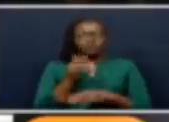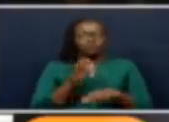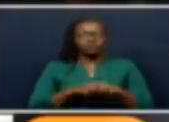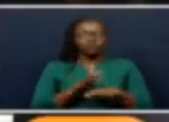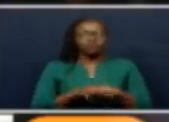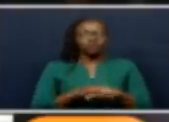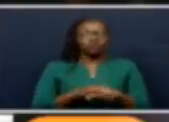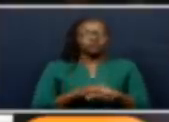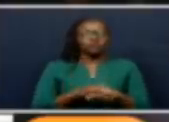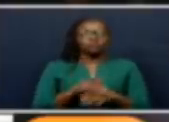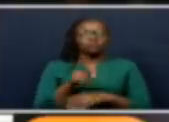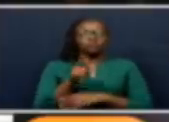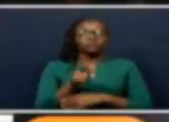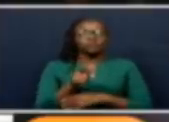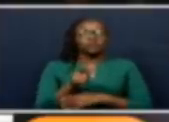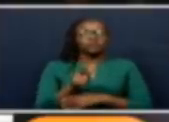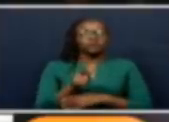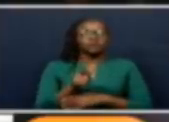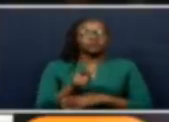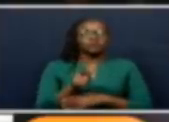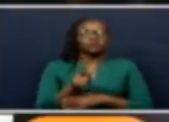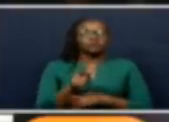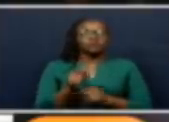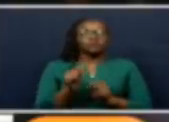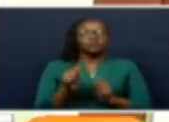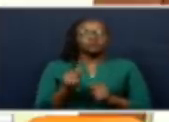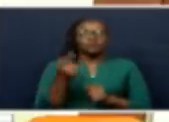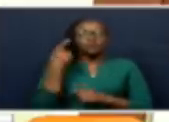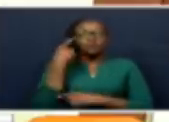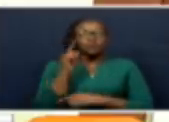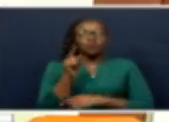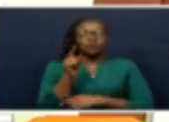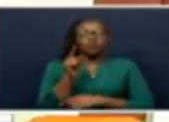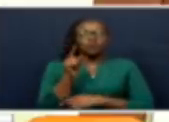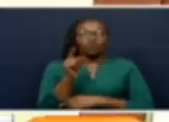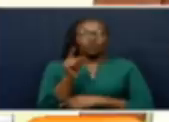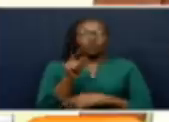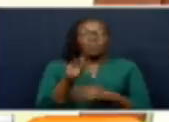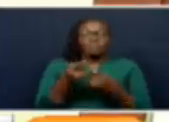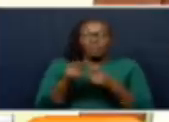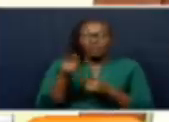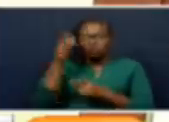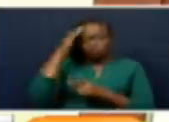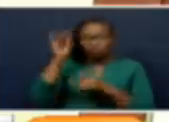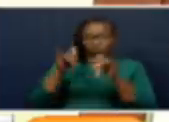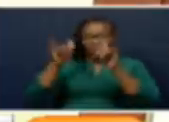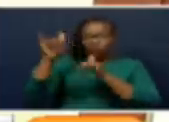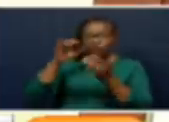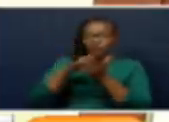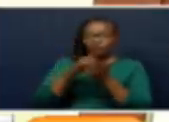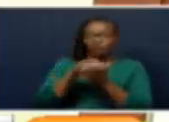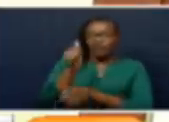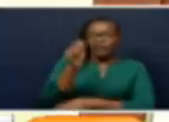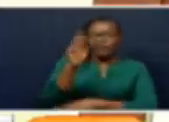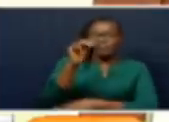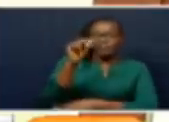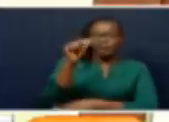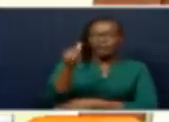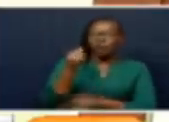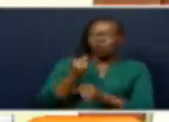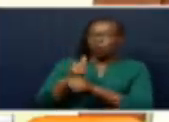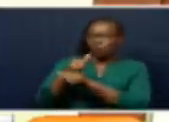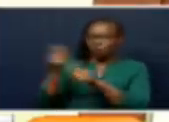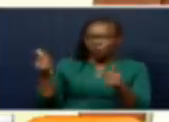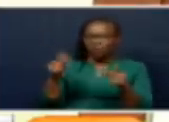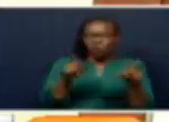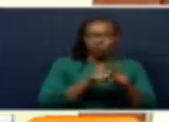Yeah. Foreign Affairs? Foreign Affairs. Yeah. Monica Juma. Amina had done very well, but Monica equally can do well. Yeah. Yeah. She's also those up to are the